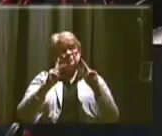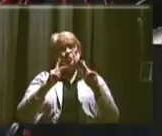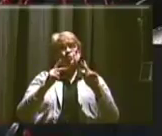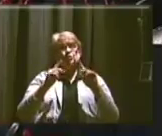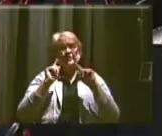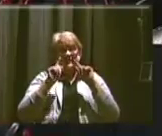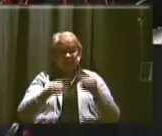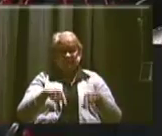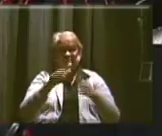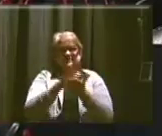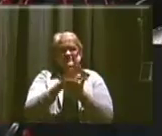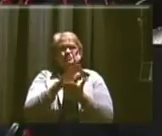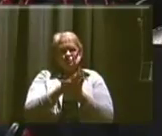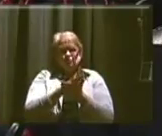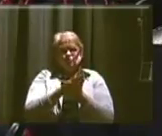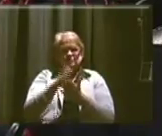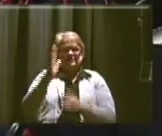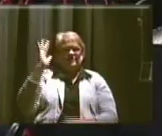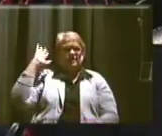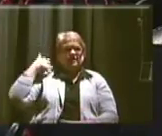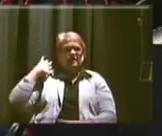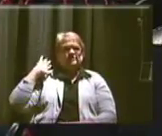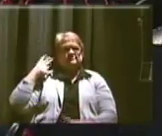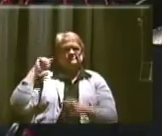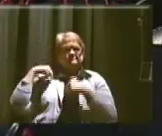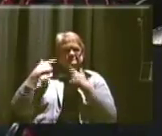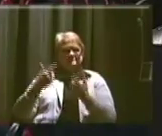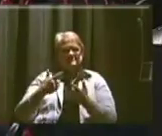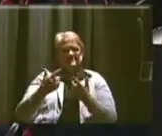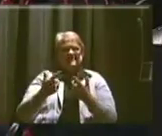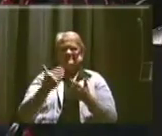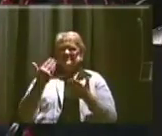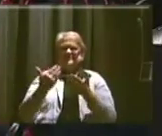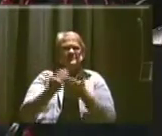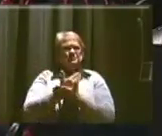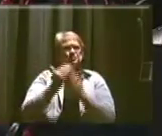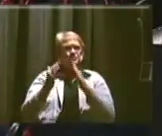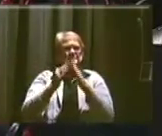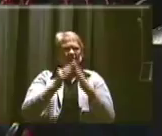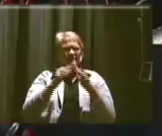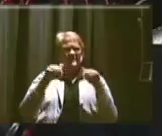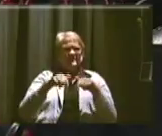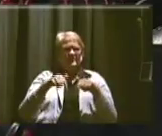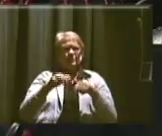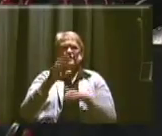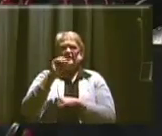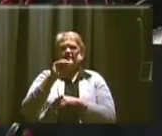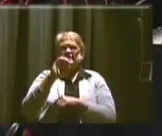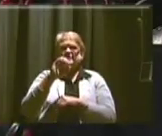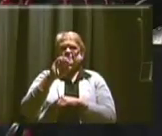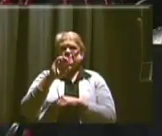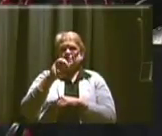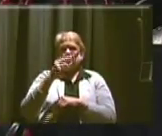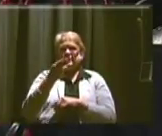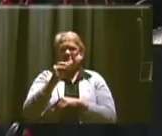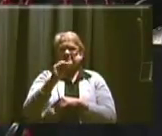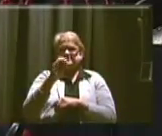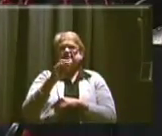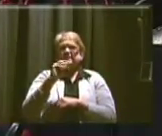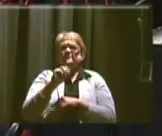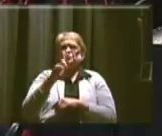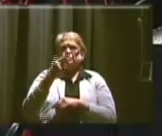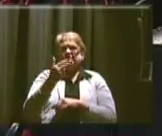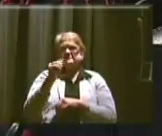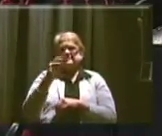School, and if somebody's new to town and hadn't, you know, been around lately, Muhammad Ali was one of those people that